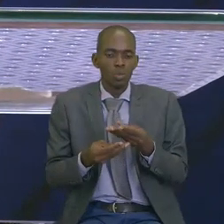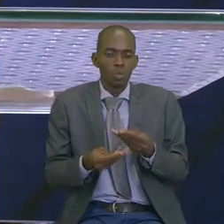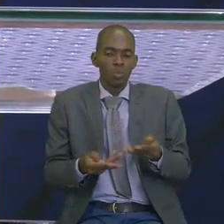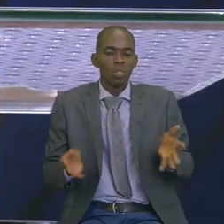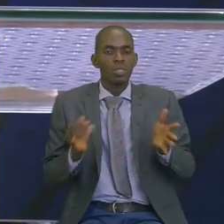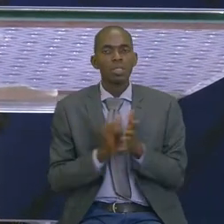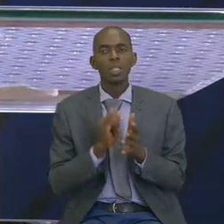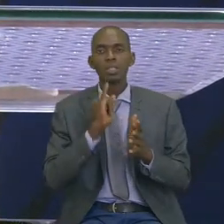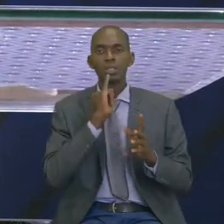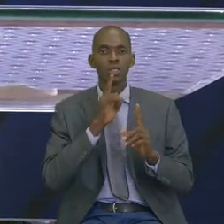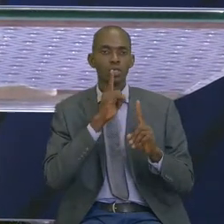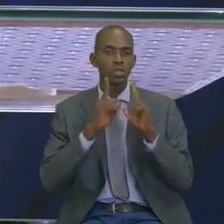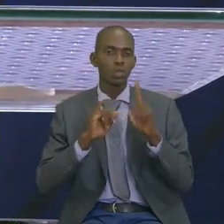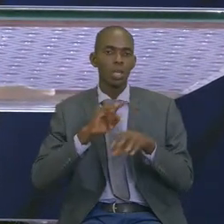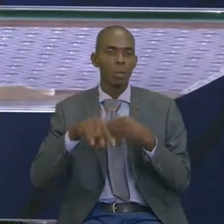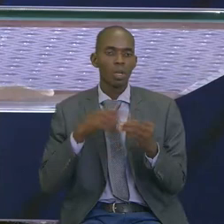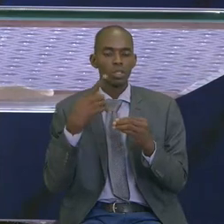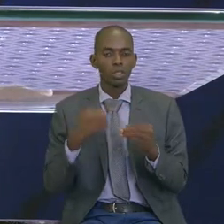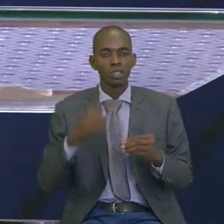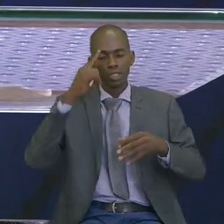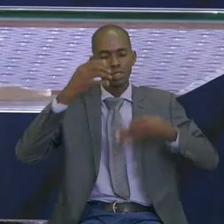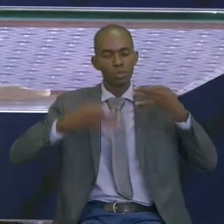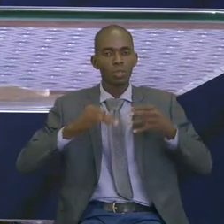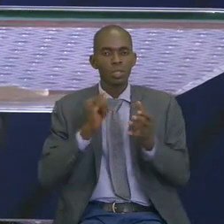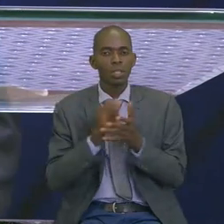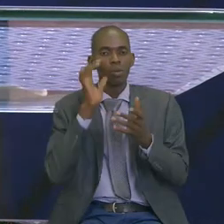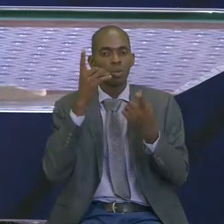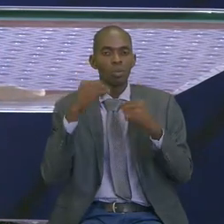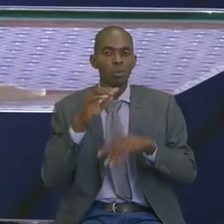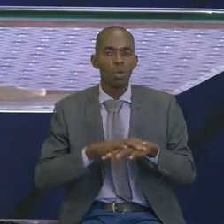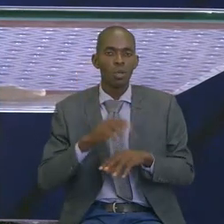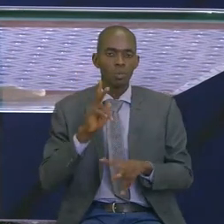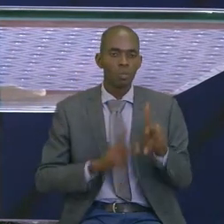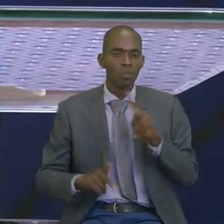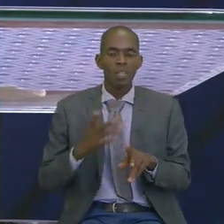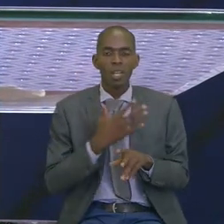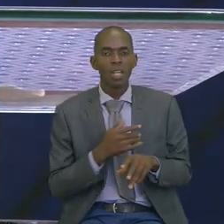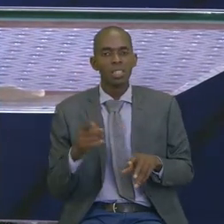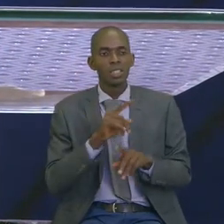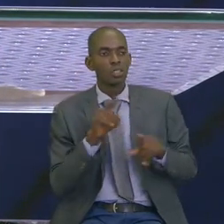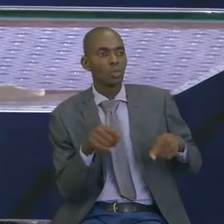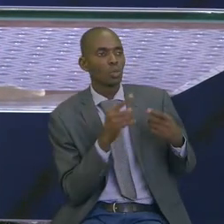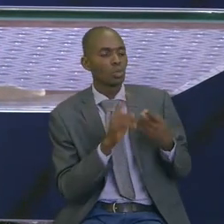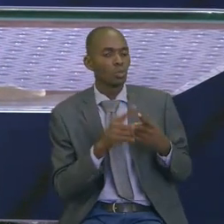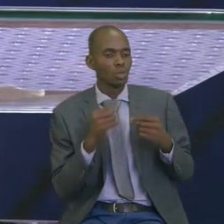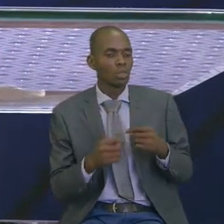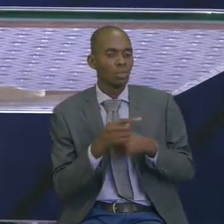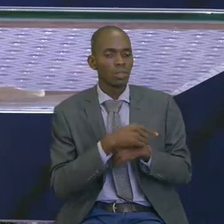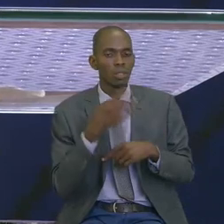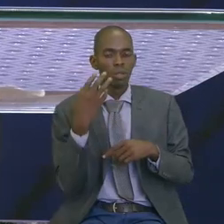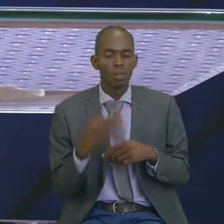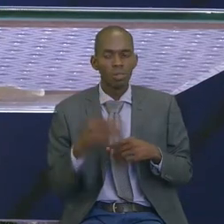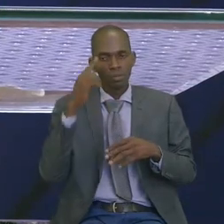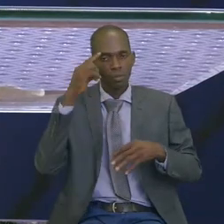will come upon the people that do not voluntarily repent, and they wait till the day of judgment for that stone to fall